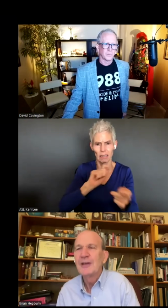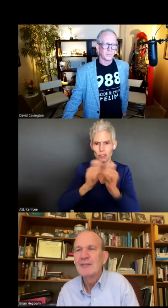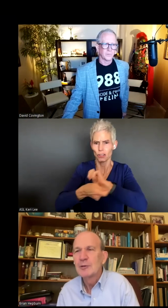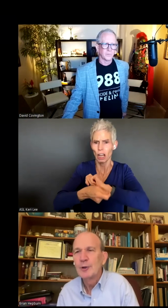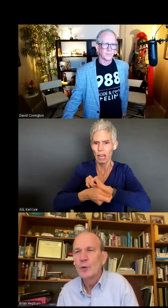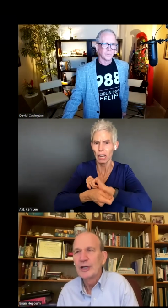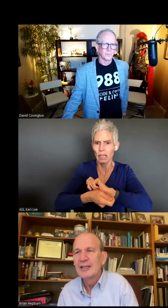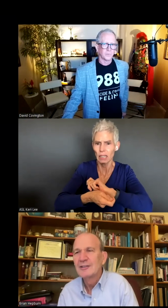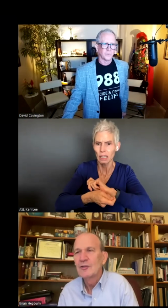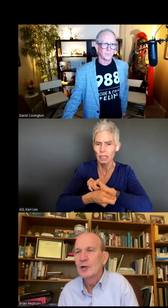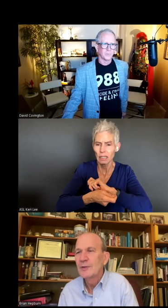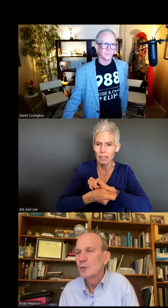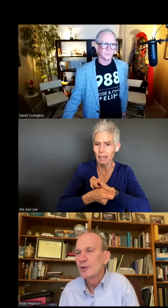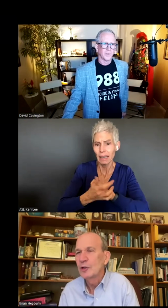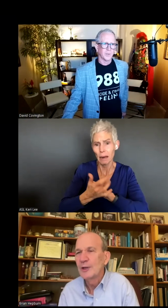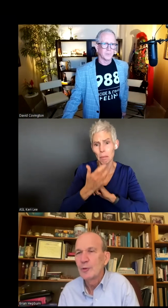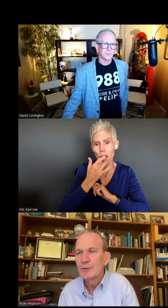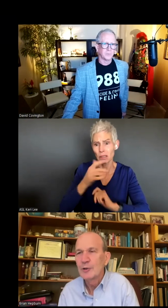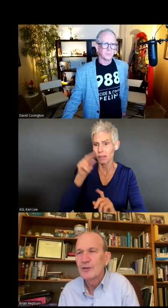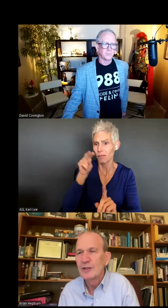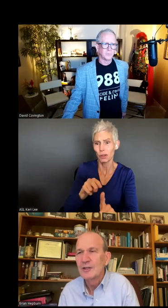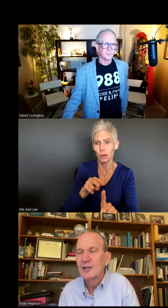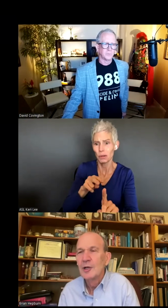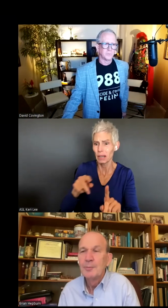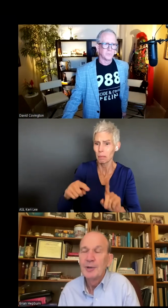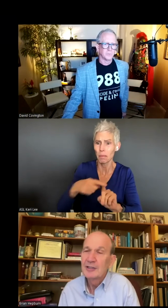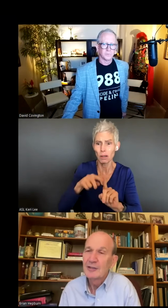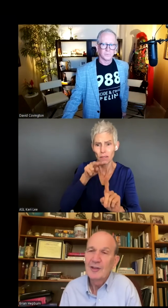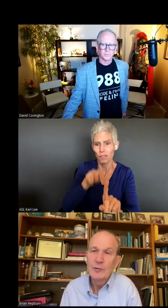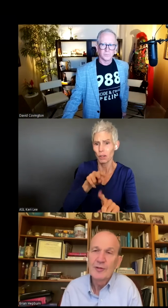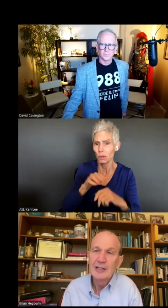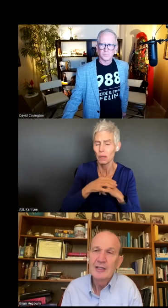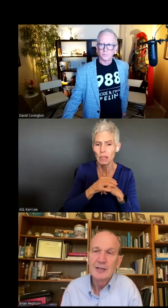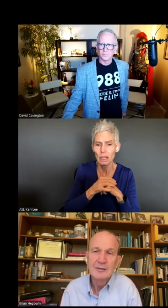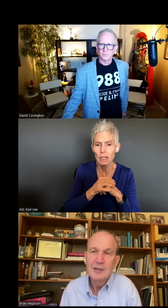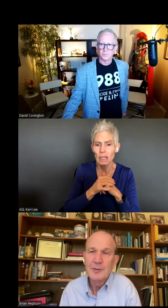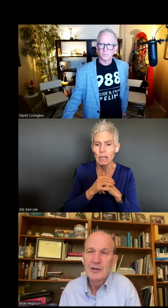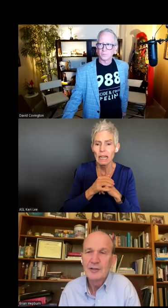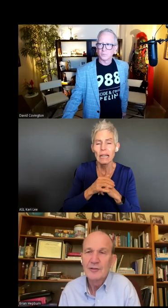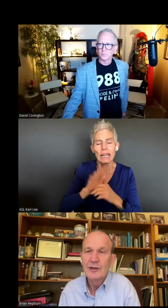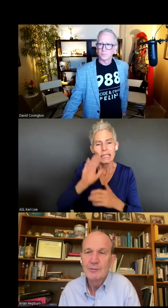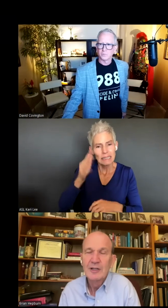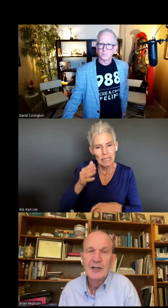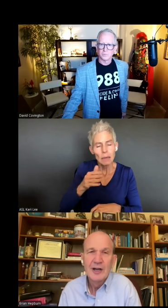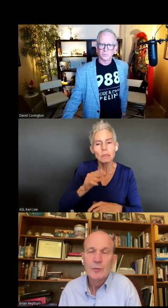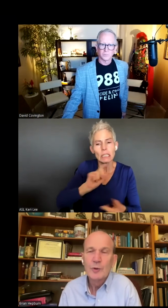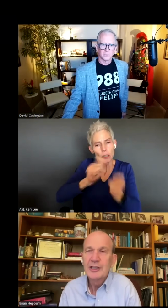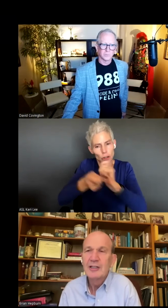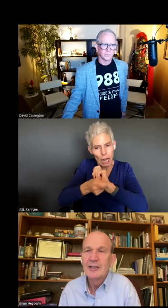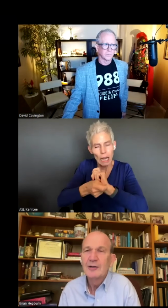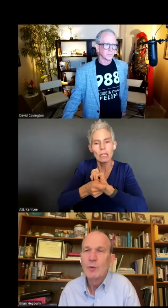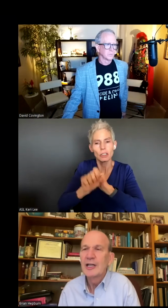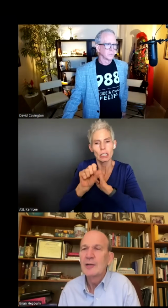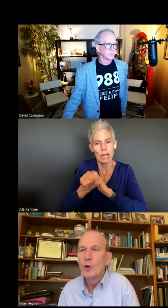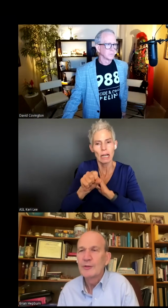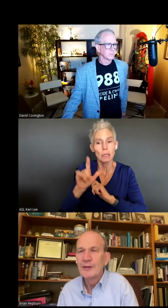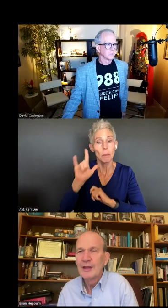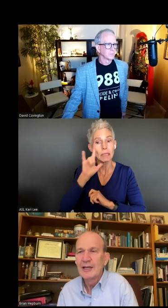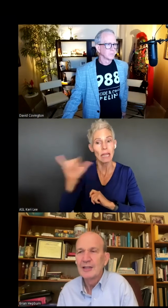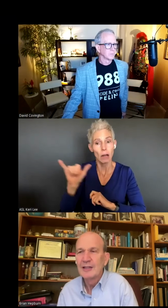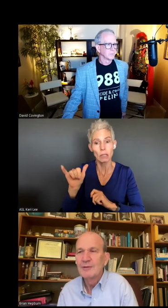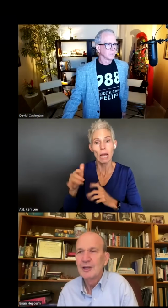in a favorable way. So I think it was good they reversed it, but it sounds like Americans are really wanting